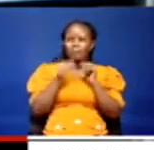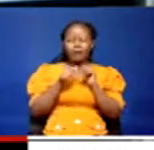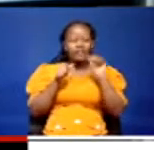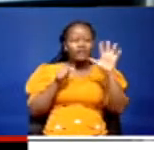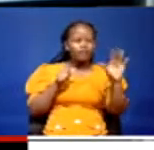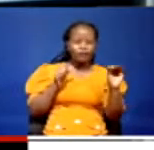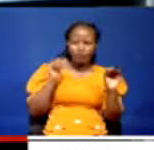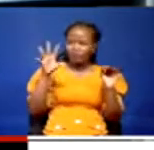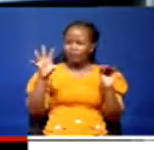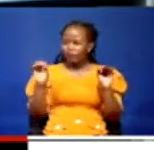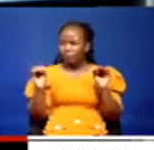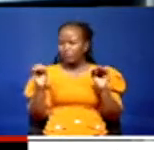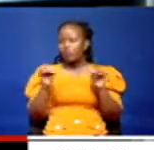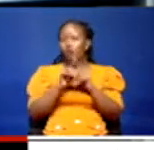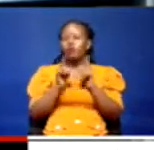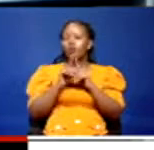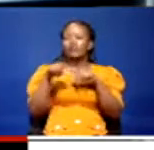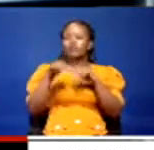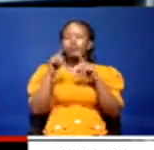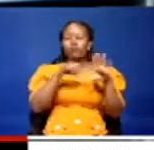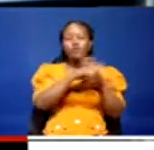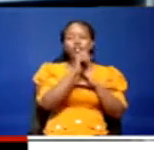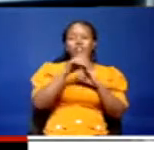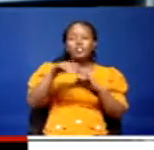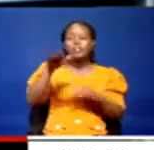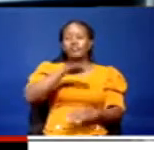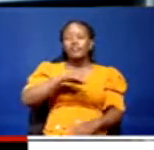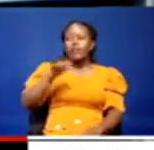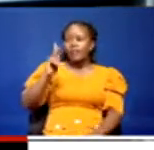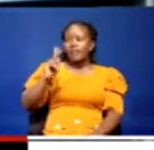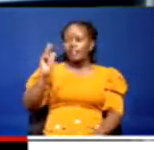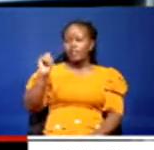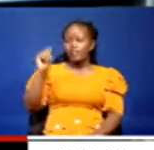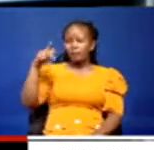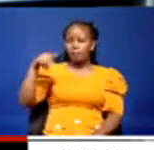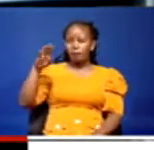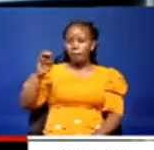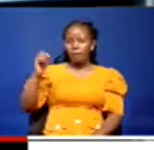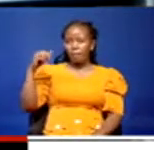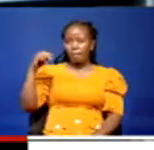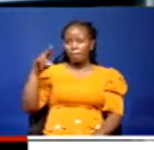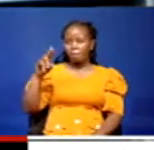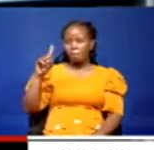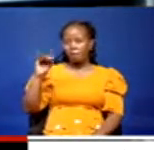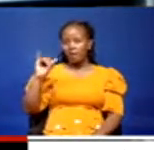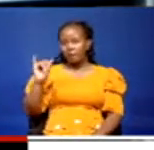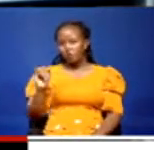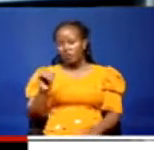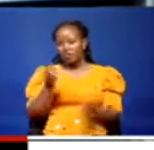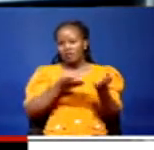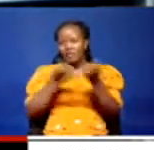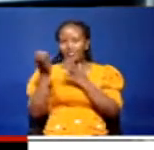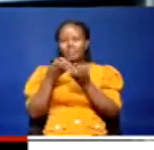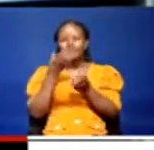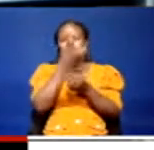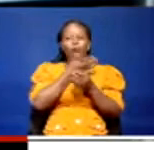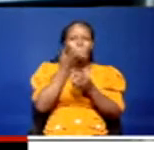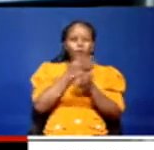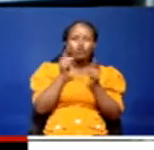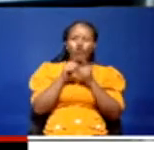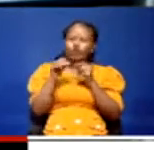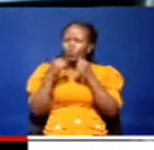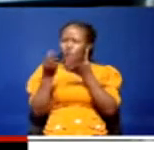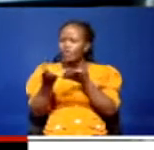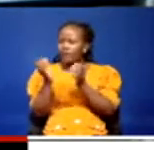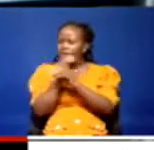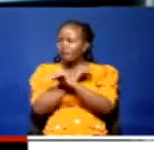did, they went to Kapenguria as women. They carried Wimbi for porridge, they carried Mzee flowers, and he was so touched, they carried